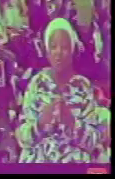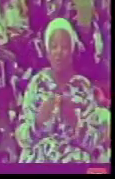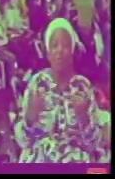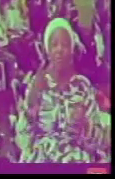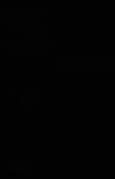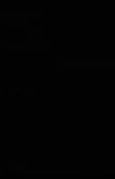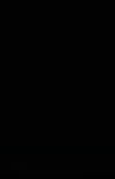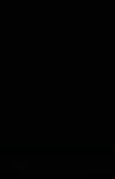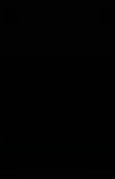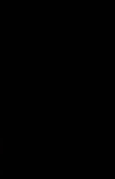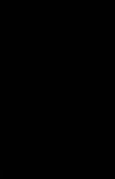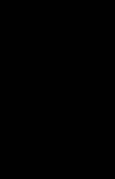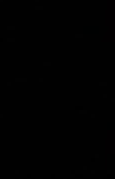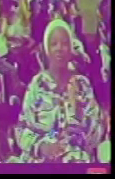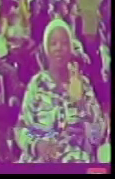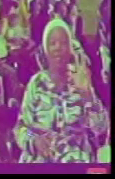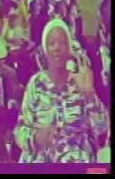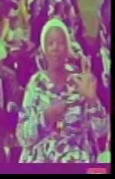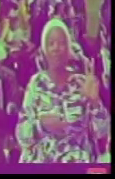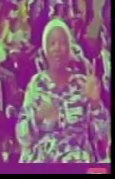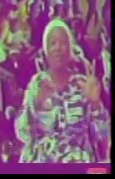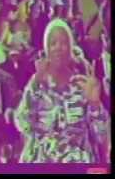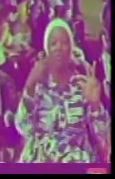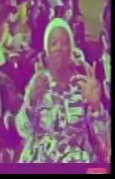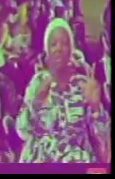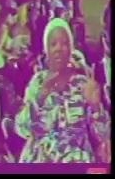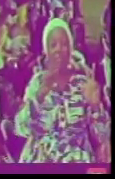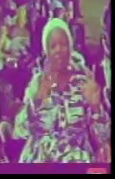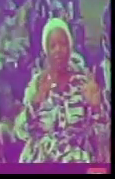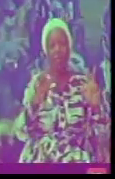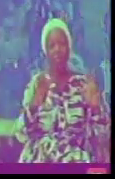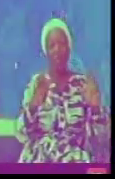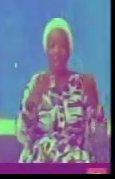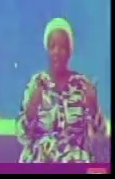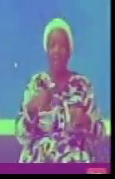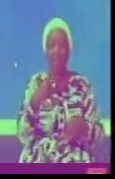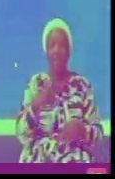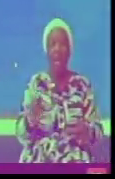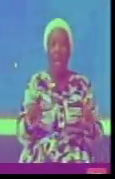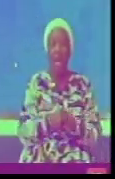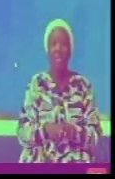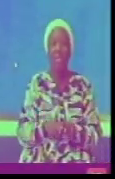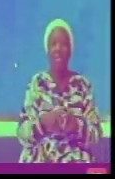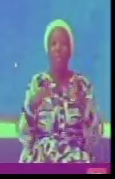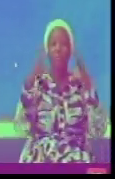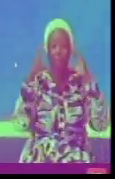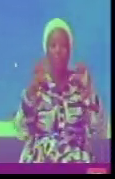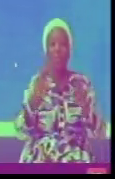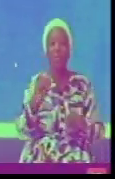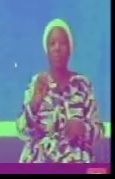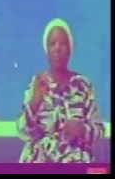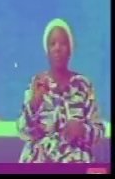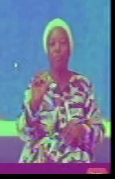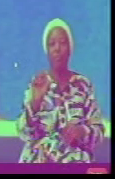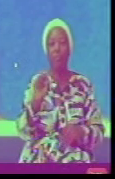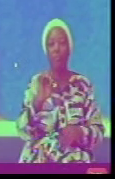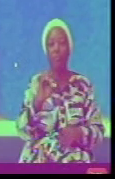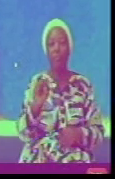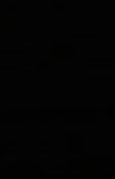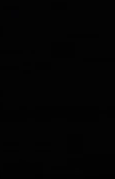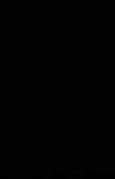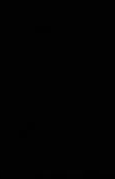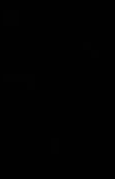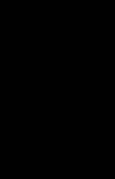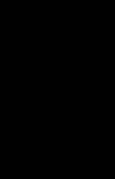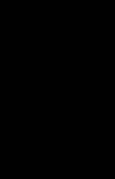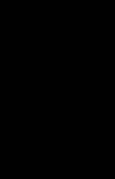hear your amen. We're looking at John chapter 3, verse 14. He said, and